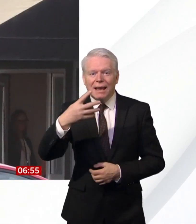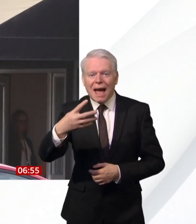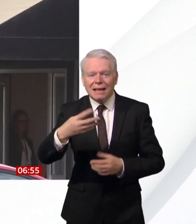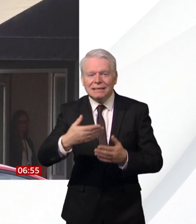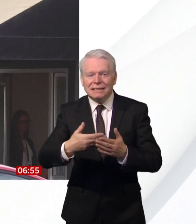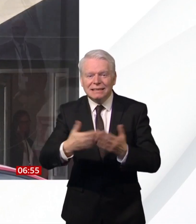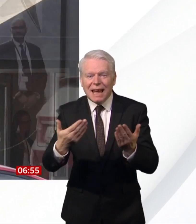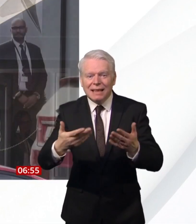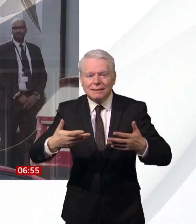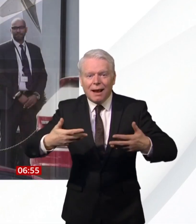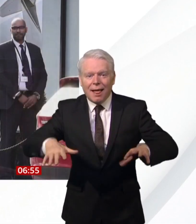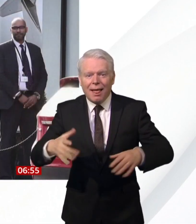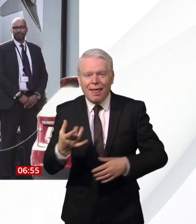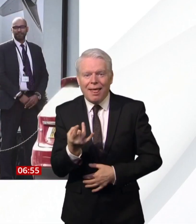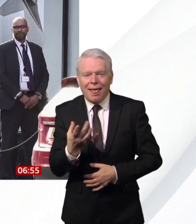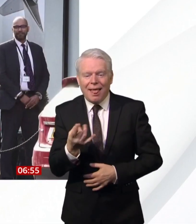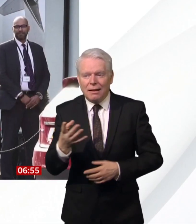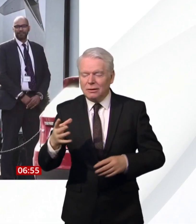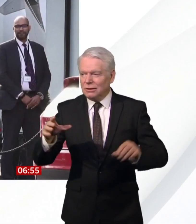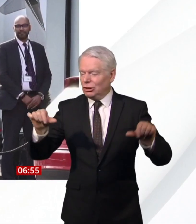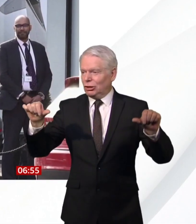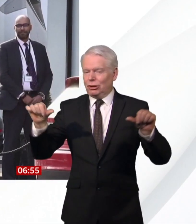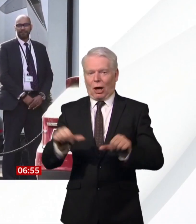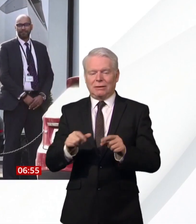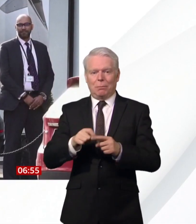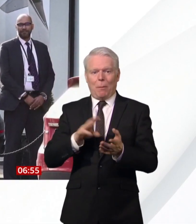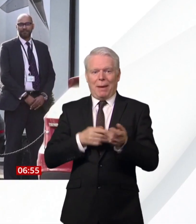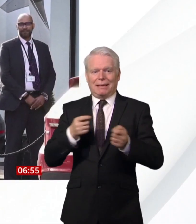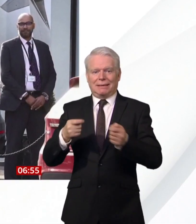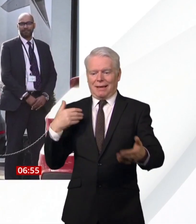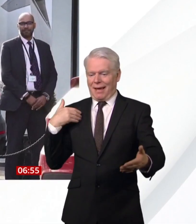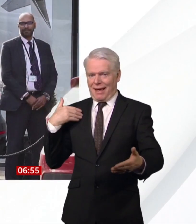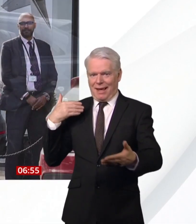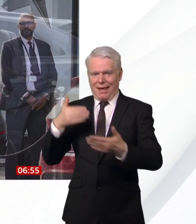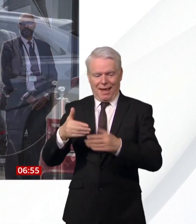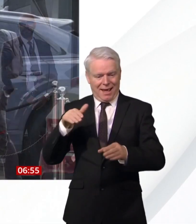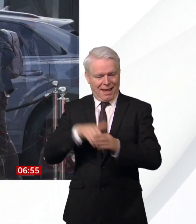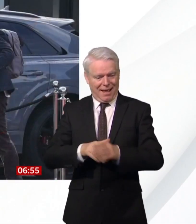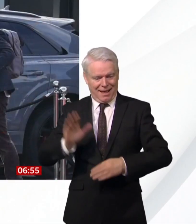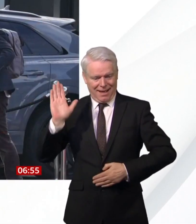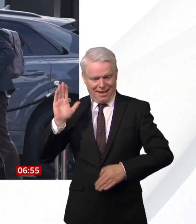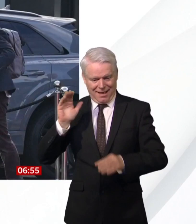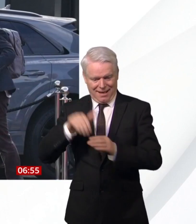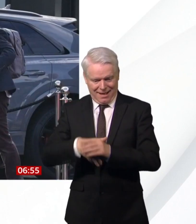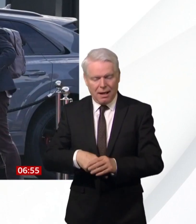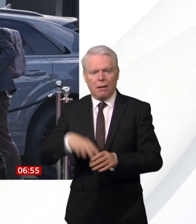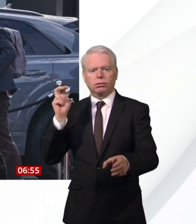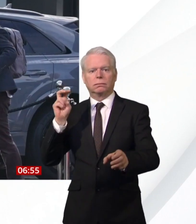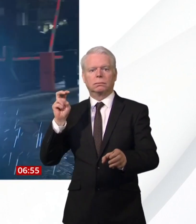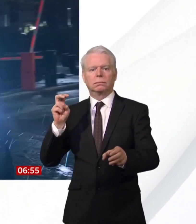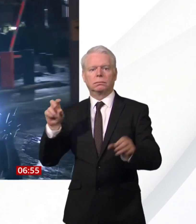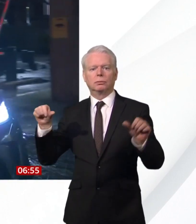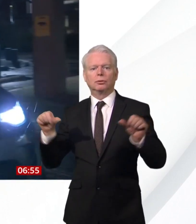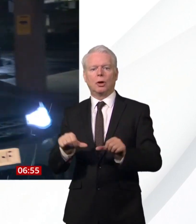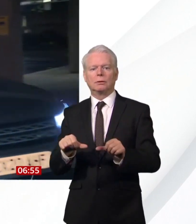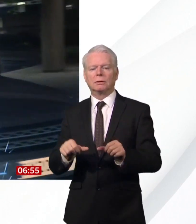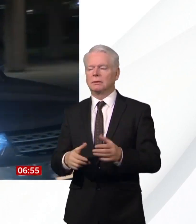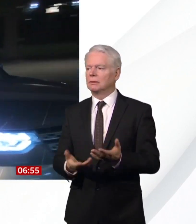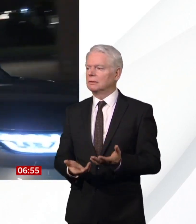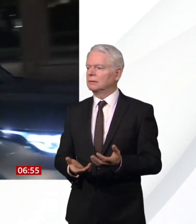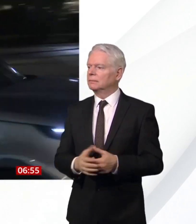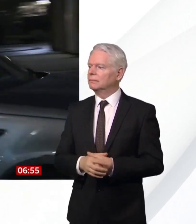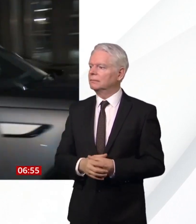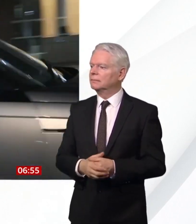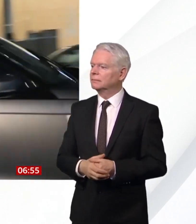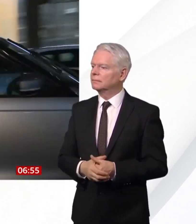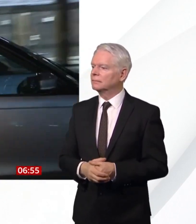So the Tories needed a new leader and fast. One Boris Johnson jetted back from the Caribbean to try to rally support for a rapid return, but